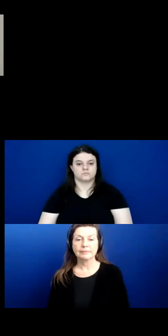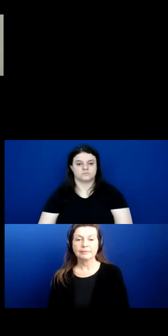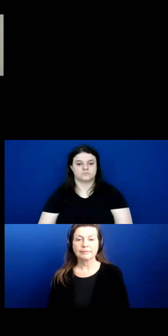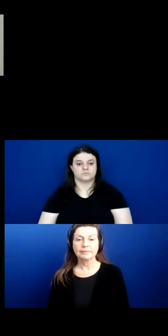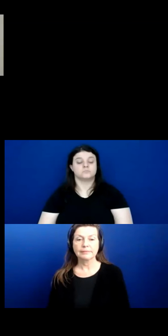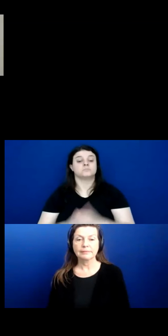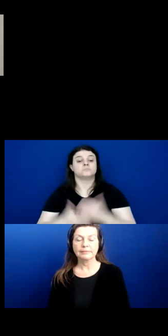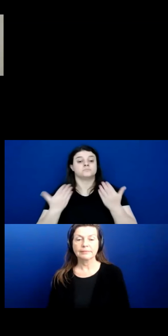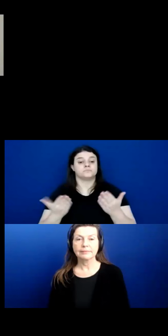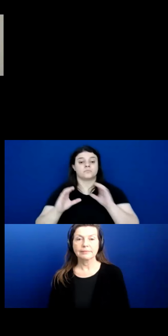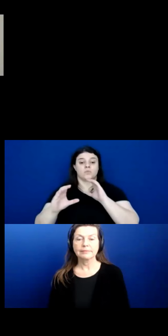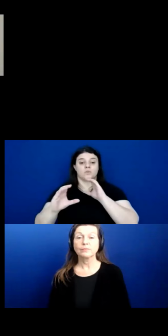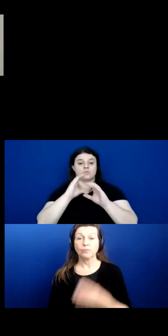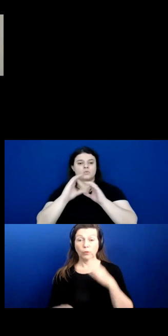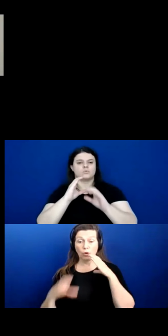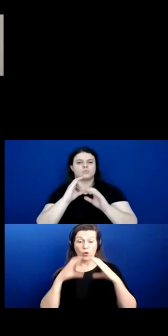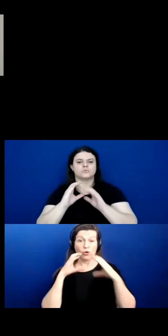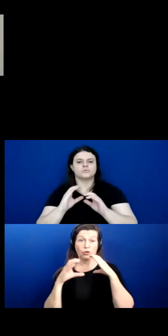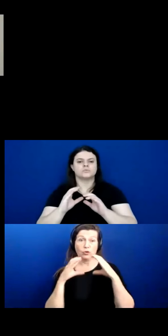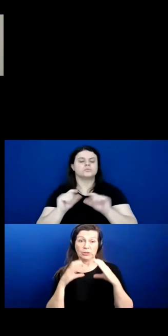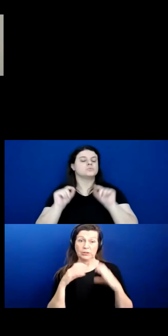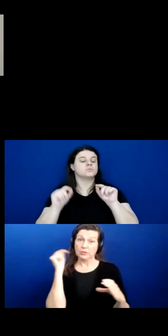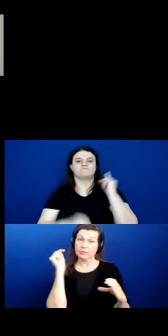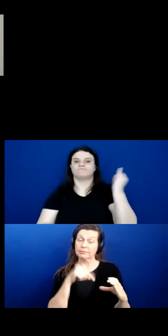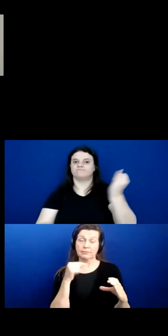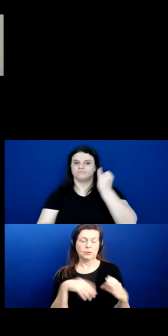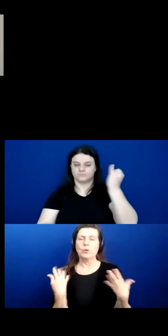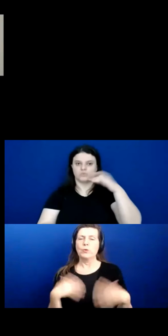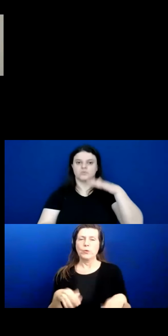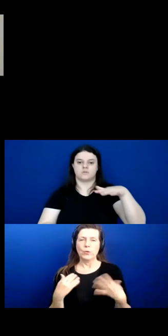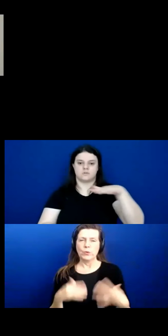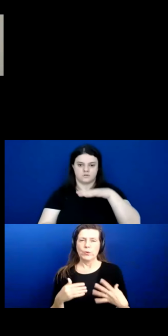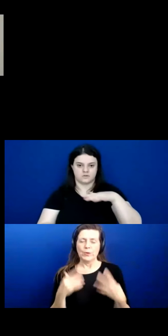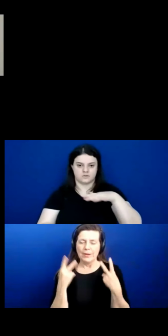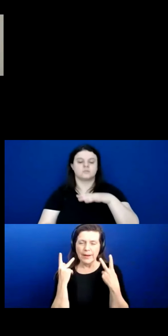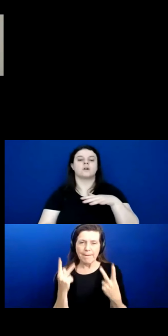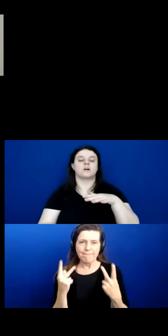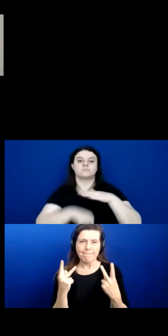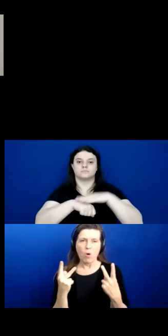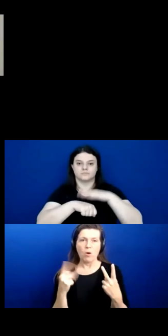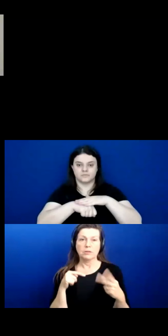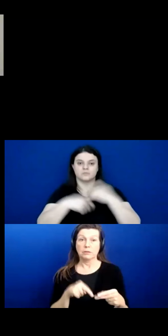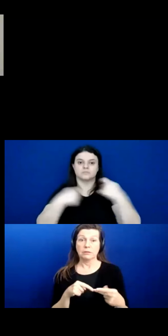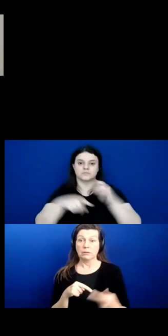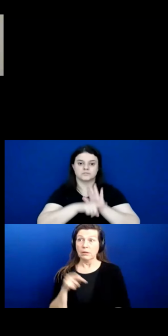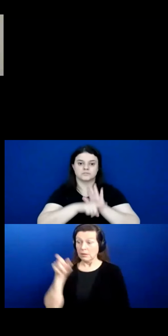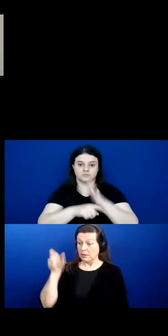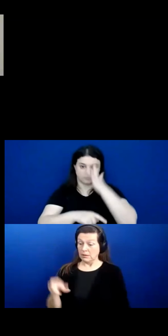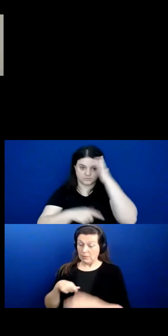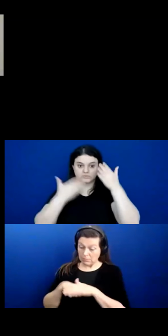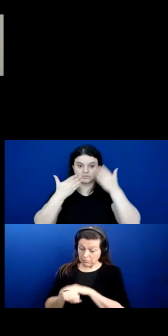So, communication is one of the most important areas of intervention for people with congenital deaf